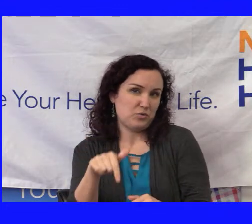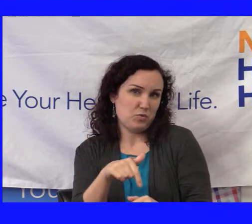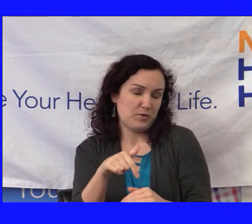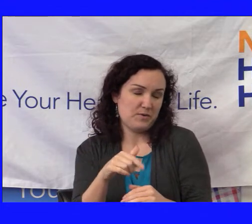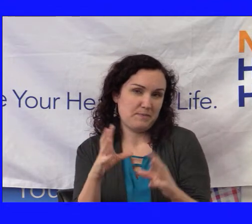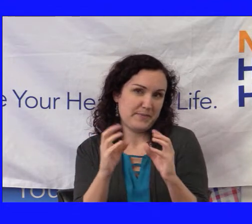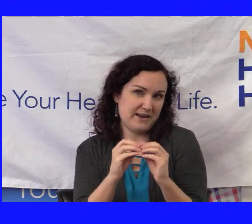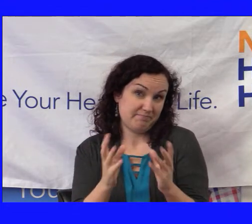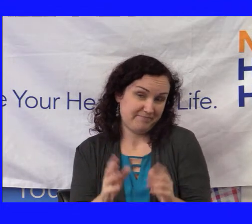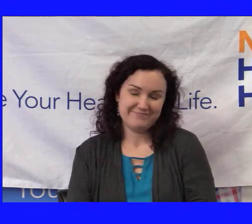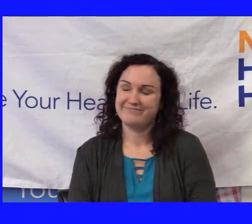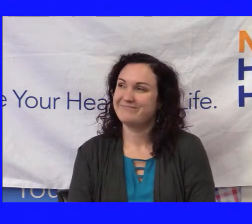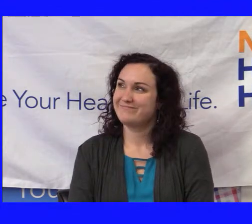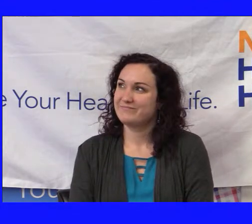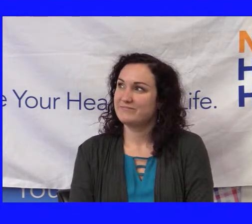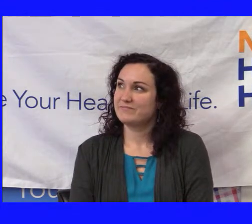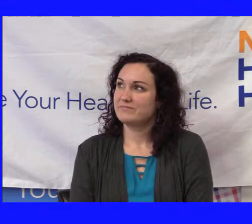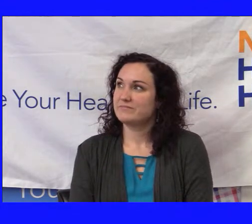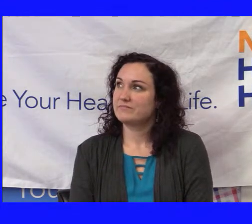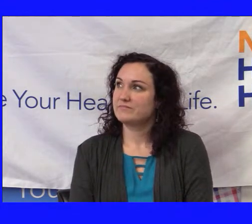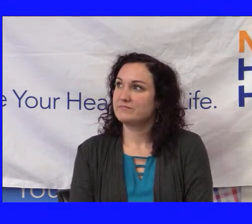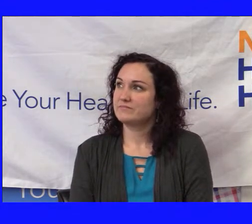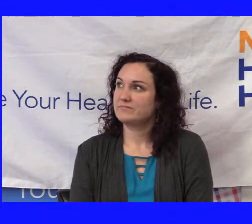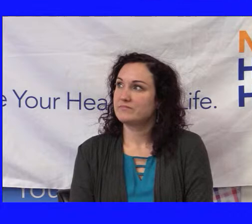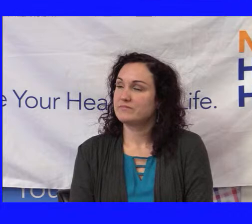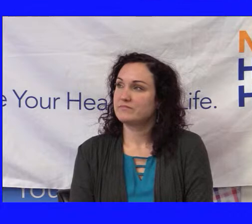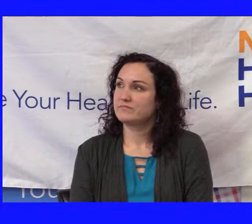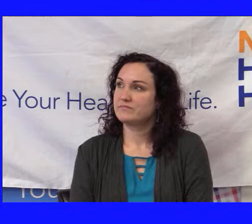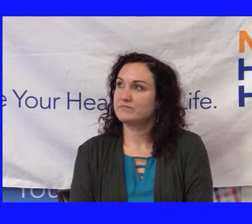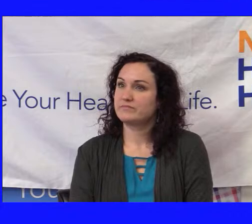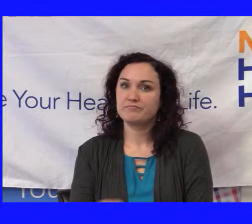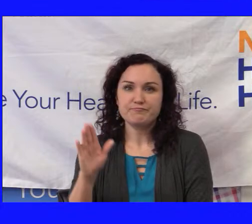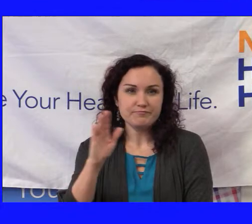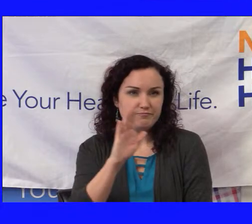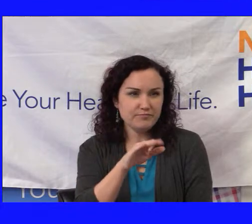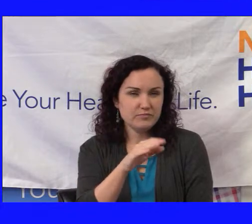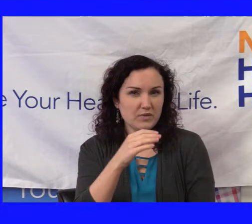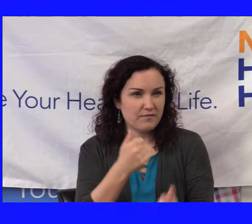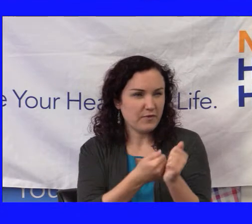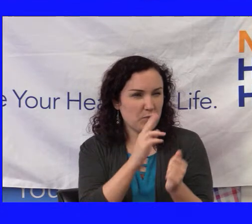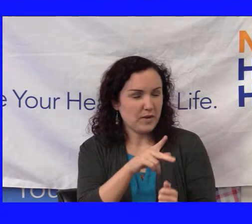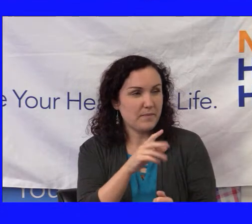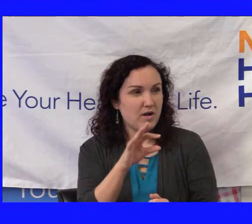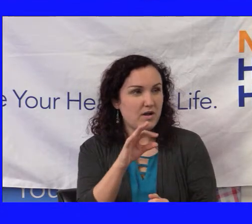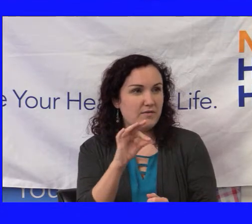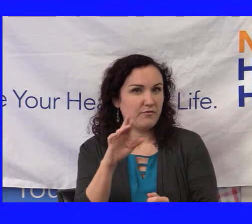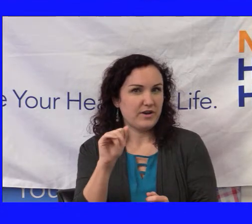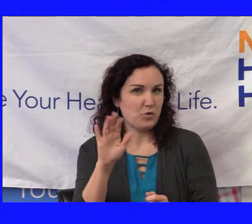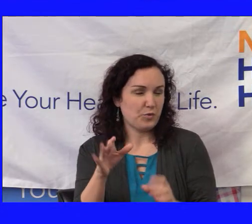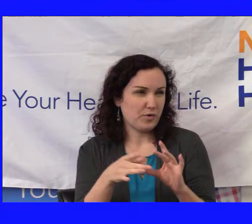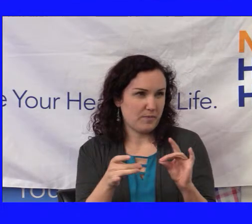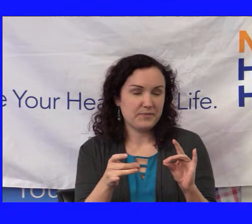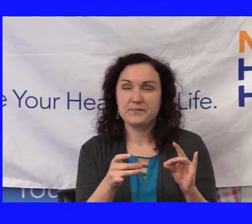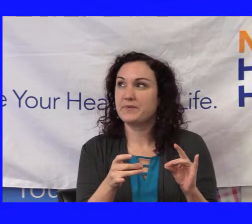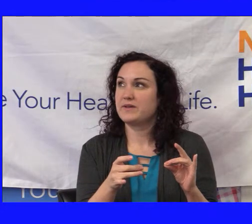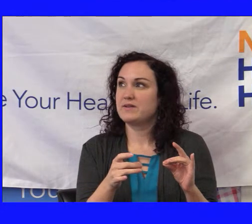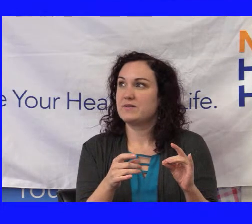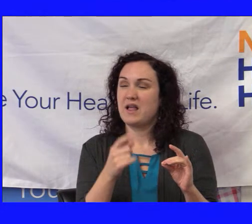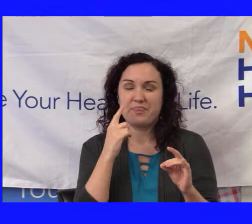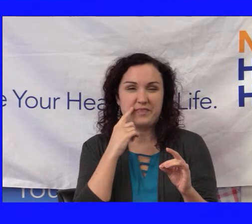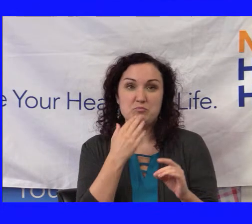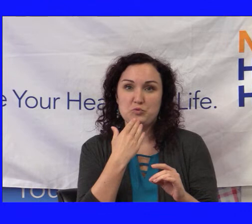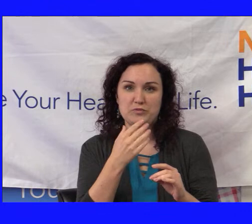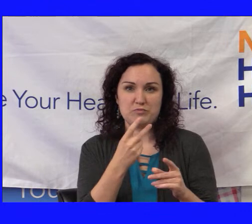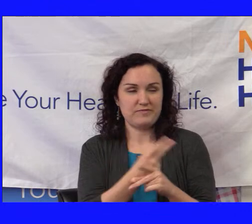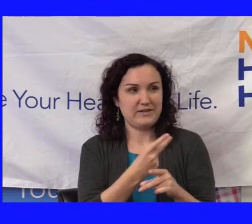quarterly meeting. Matt, following up on Frida's comments earlier, maybe it would be good to find out